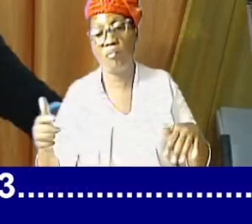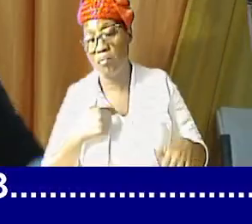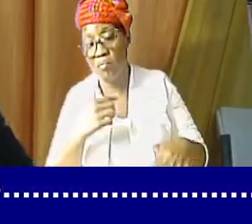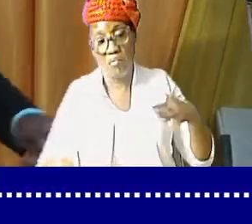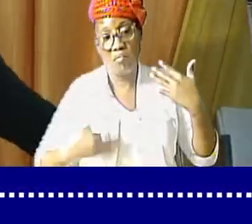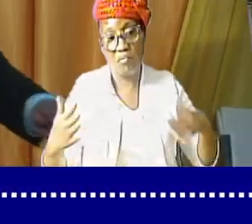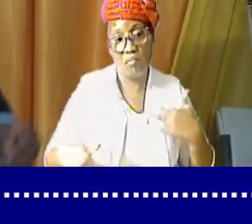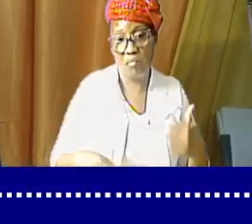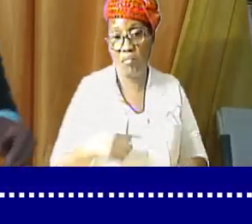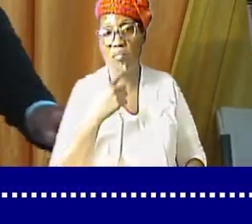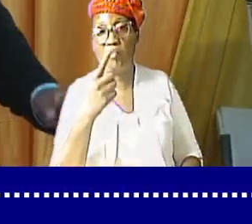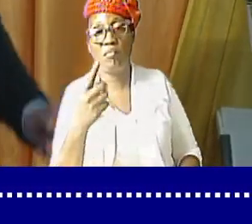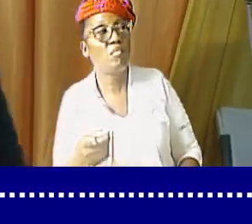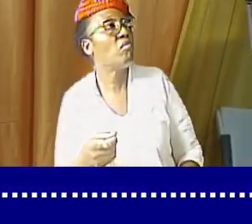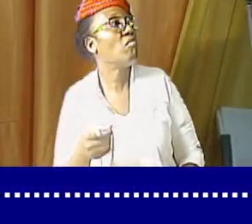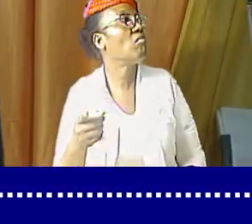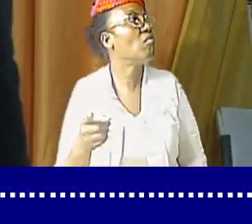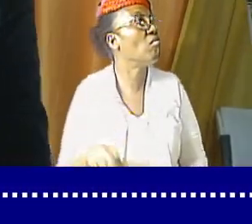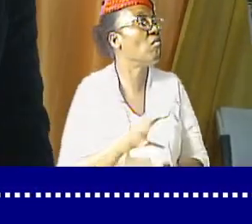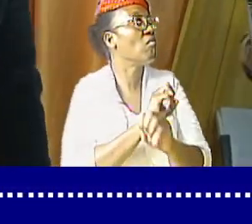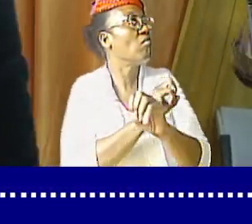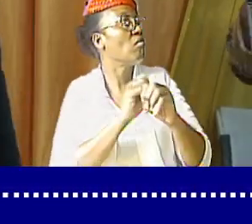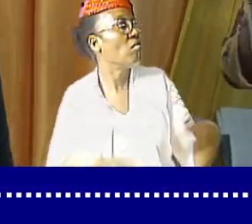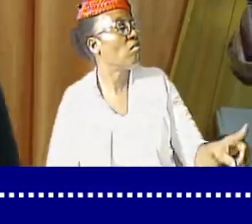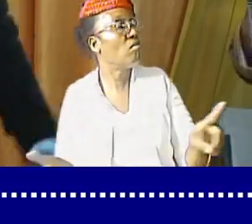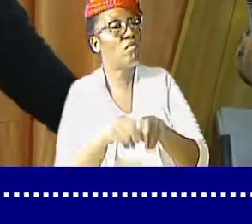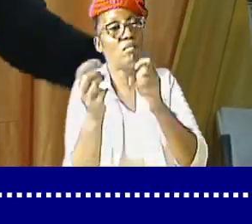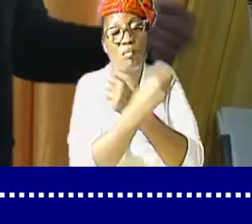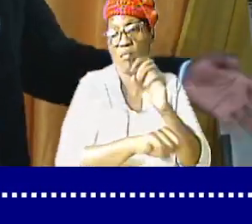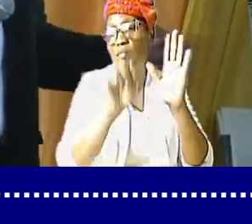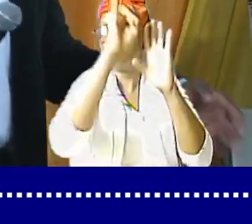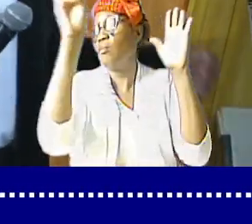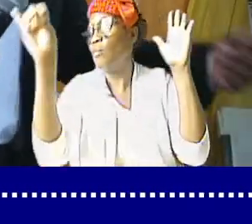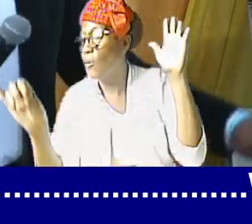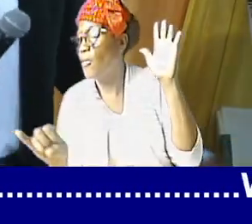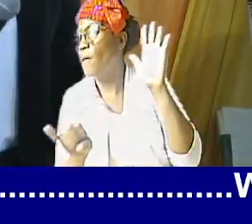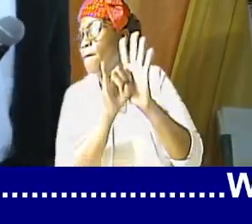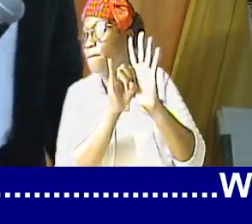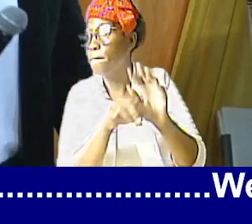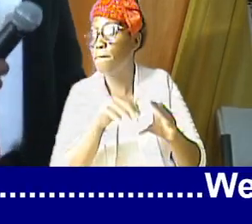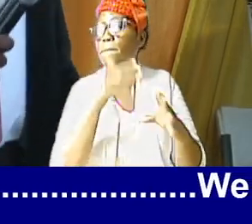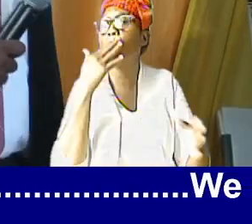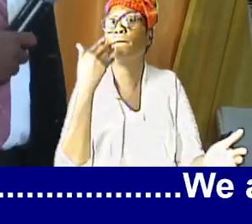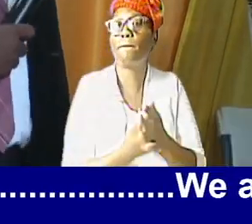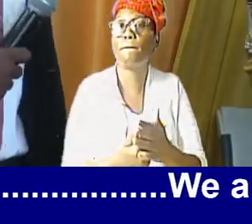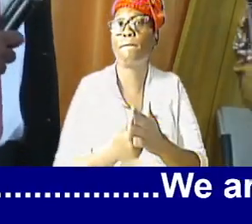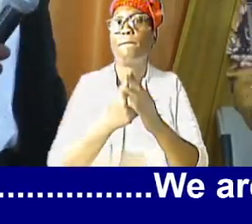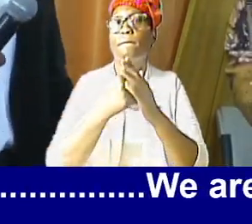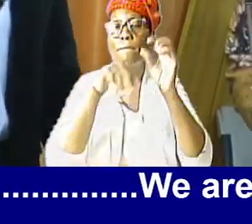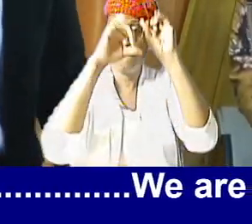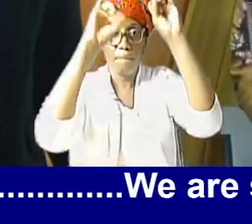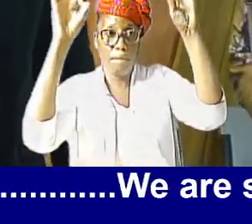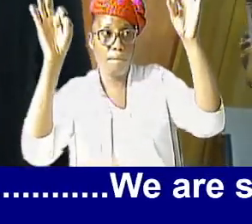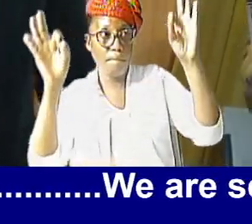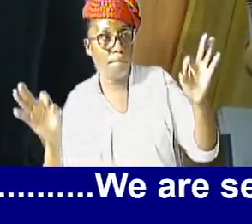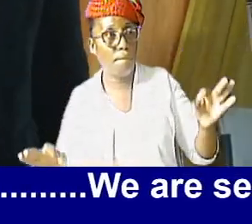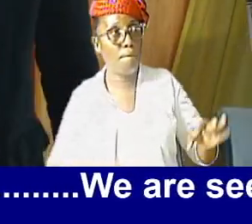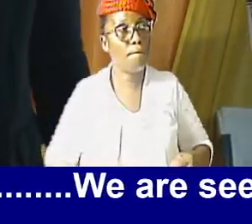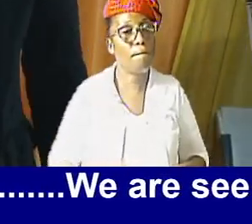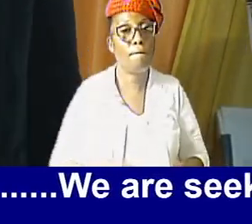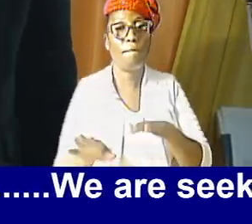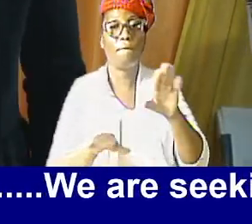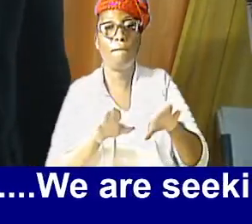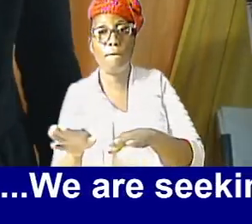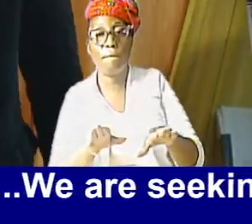happy now to say there is nothing like salvation in the good old fashioned way. I